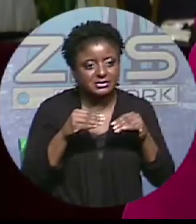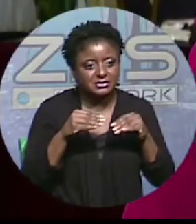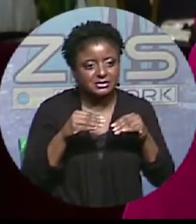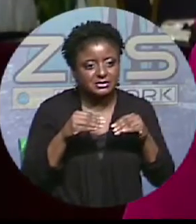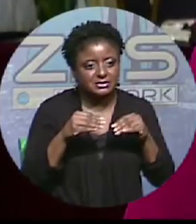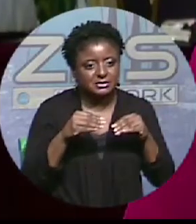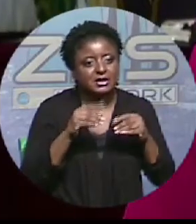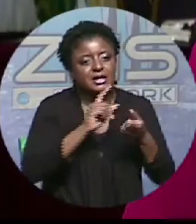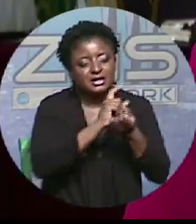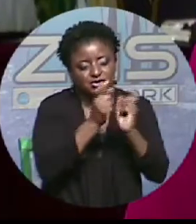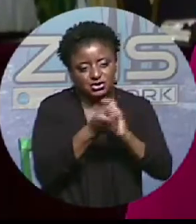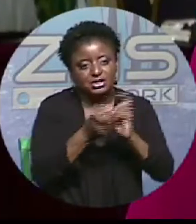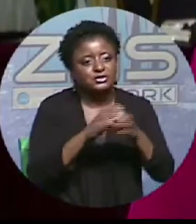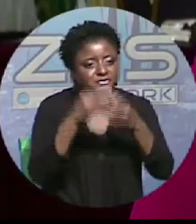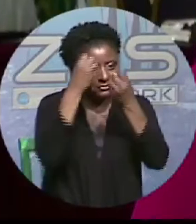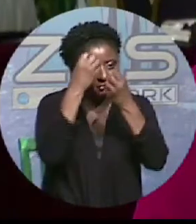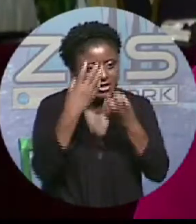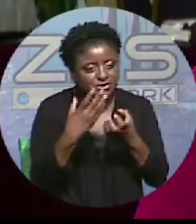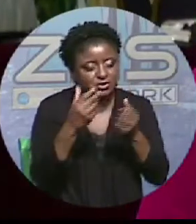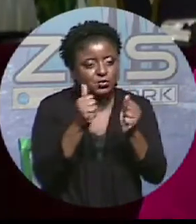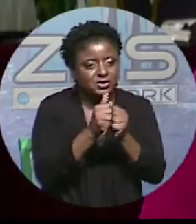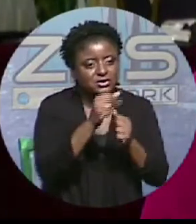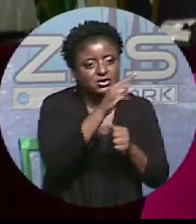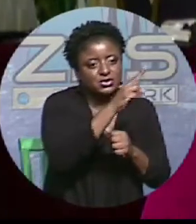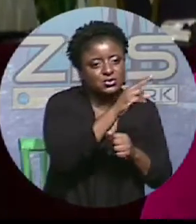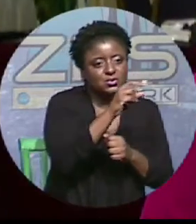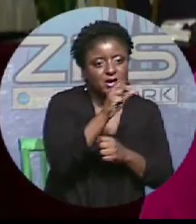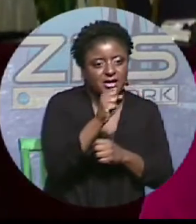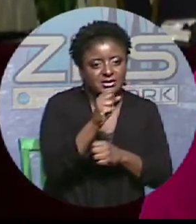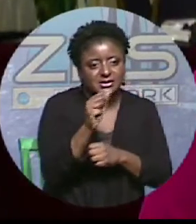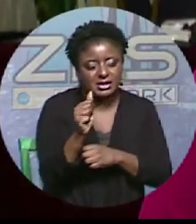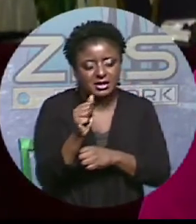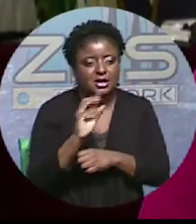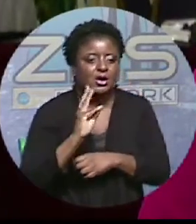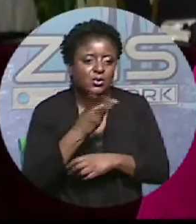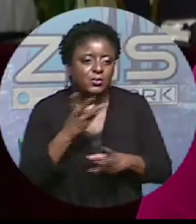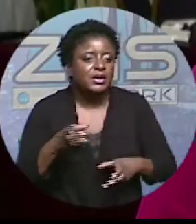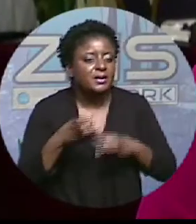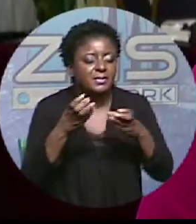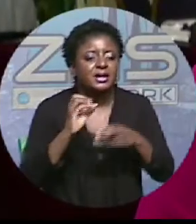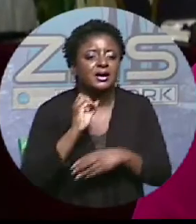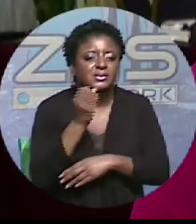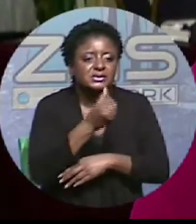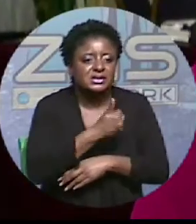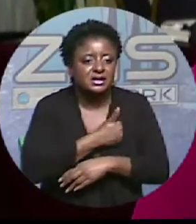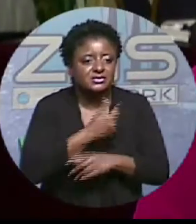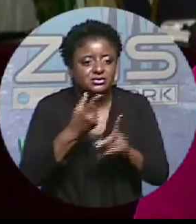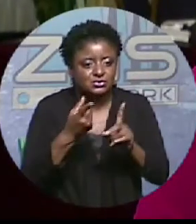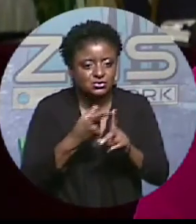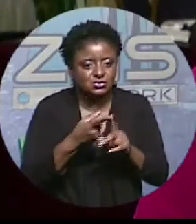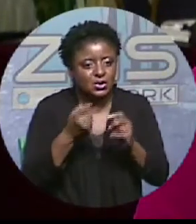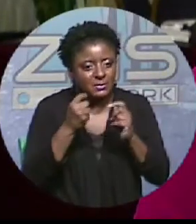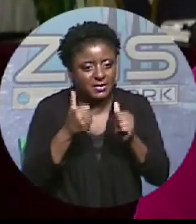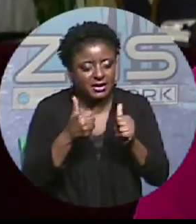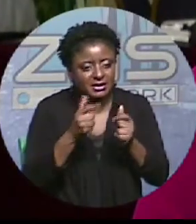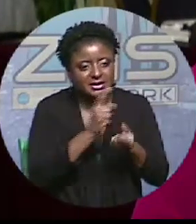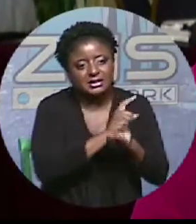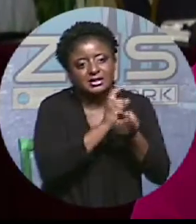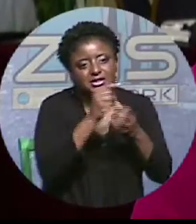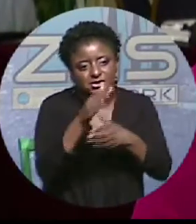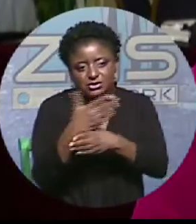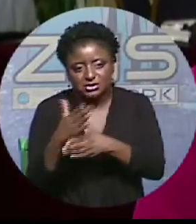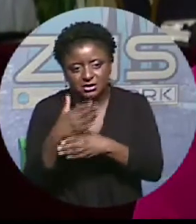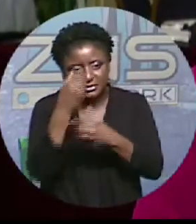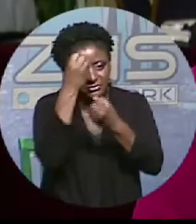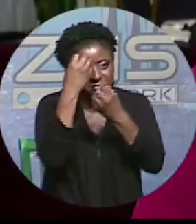IRS. We have committed ourselves to an automatic exchange of information and the Common